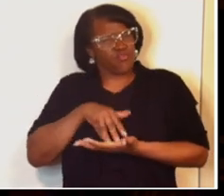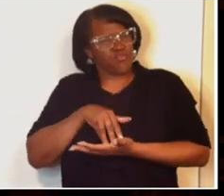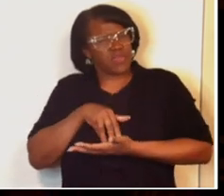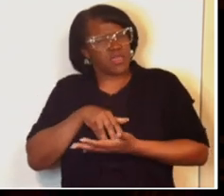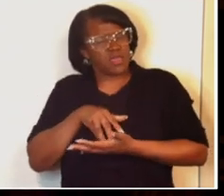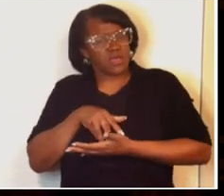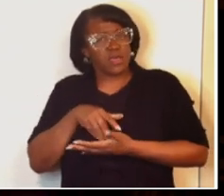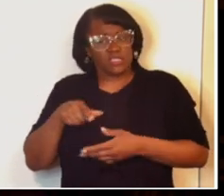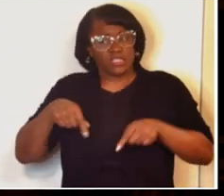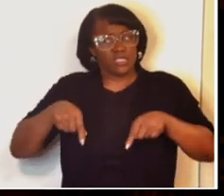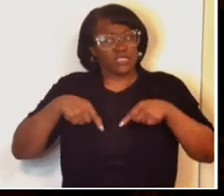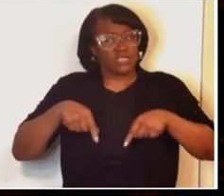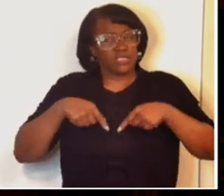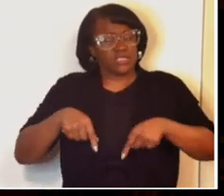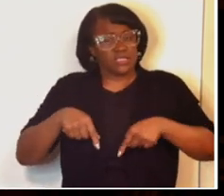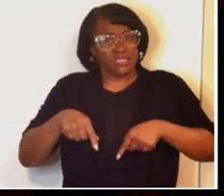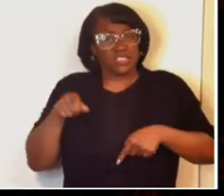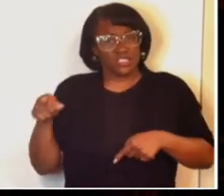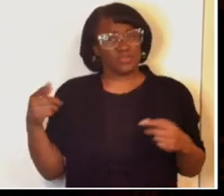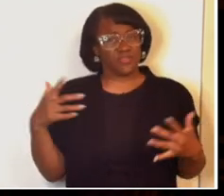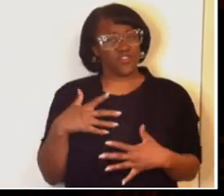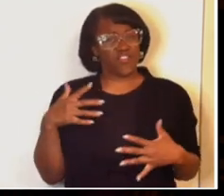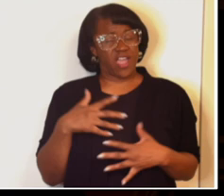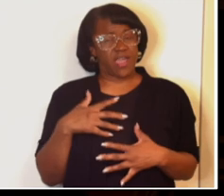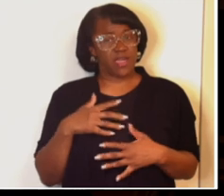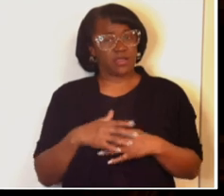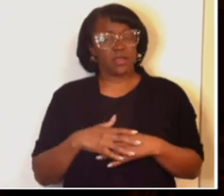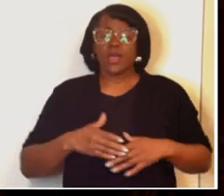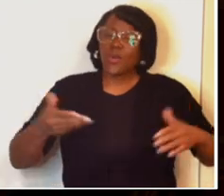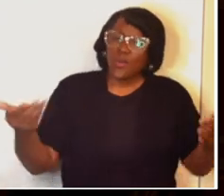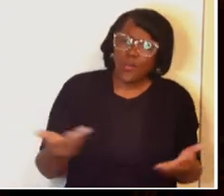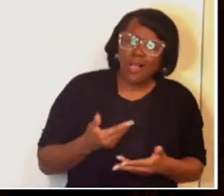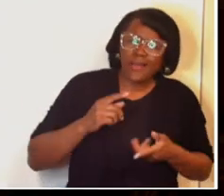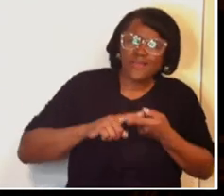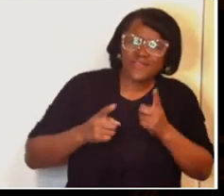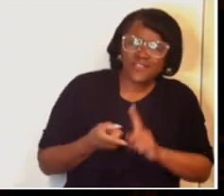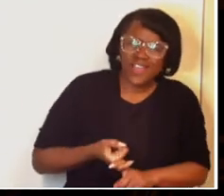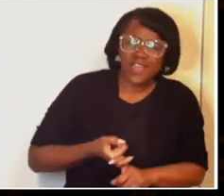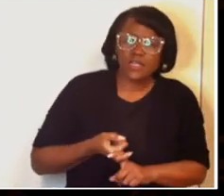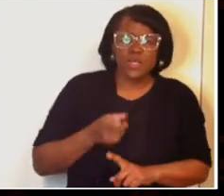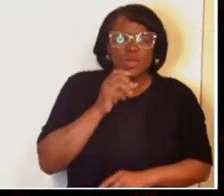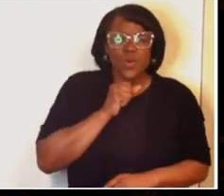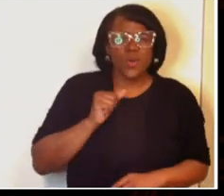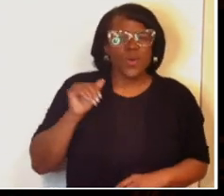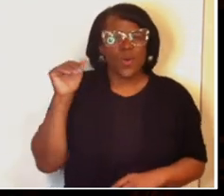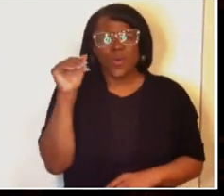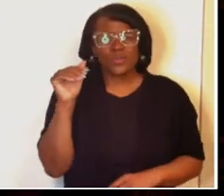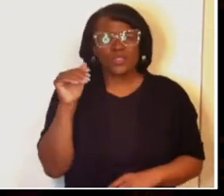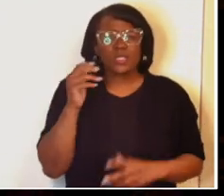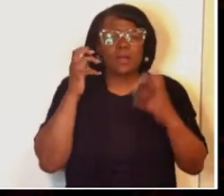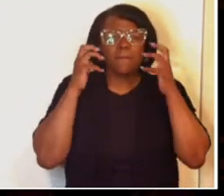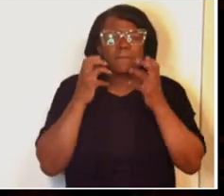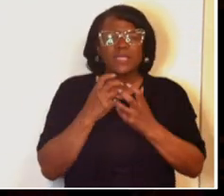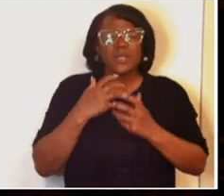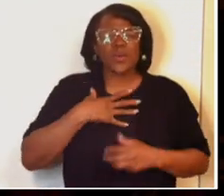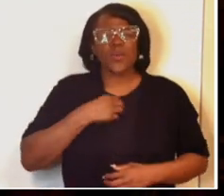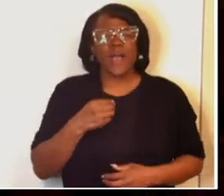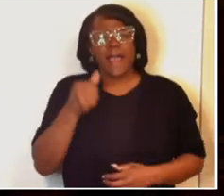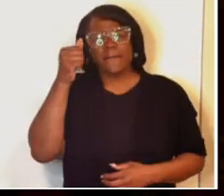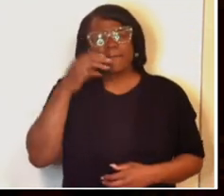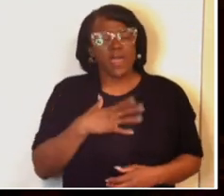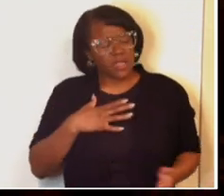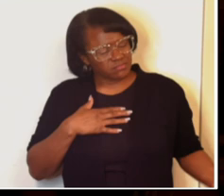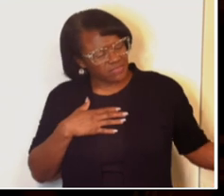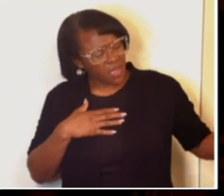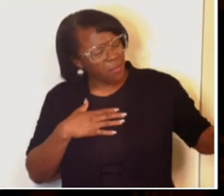shaking, it was from fear. "Welcome, friend." An older, bearded white man took her arm with genteel